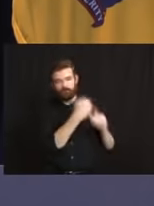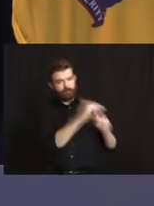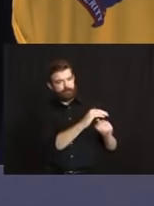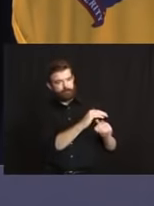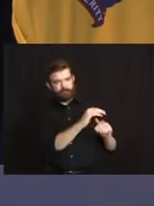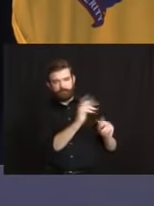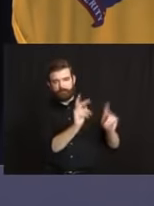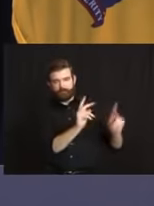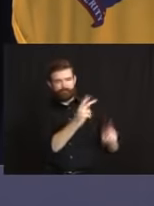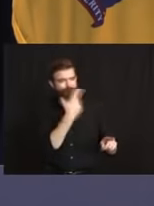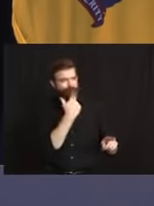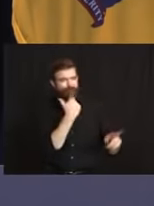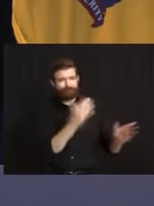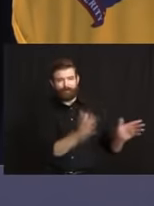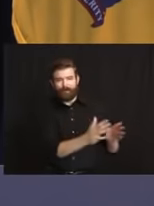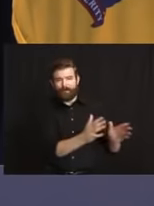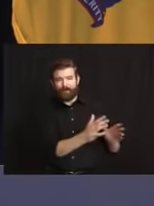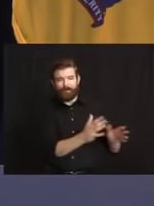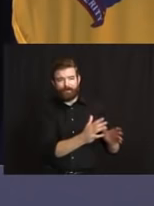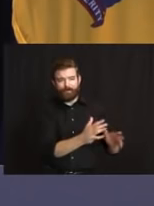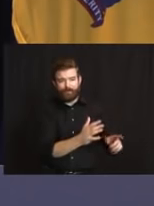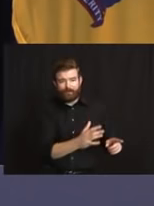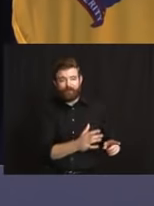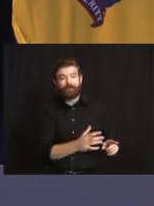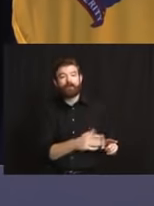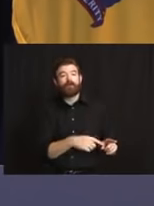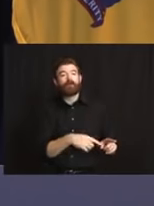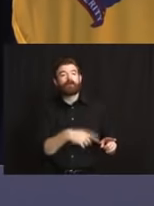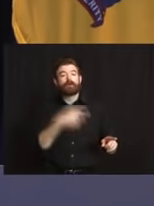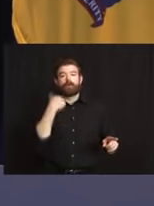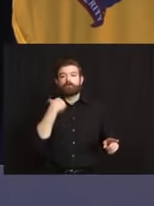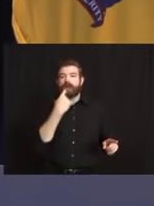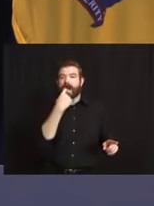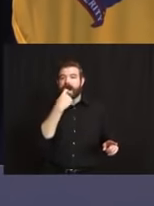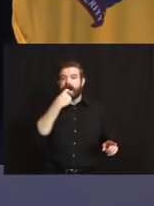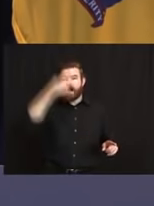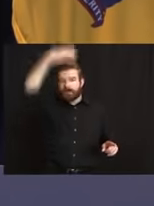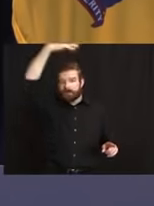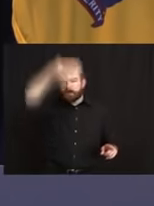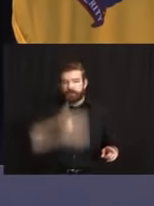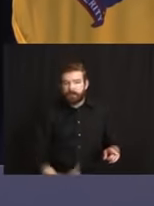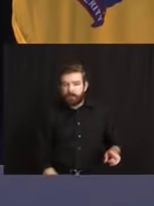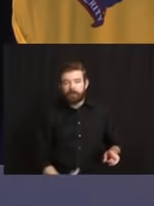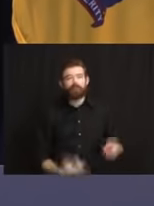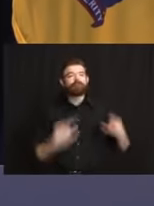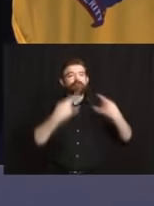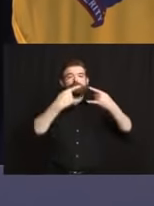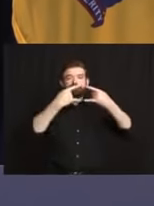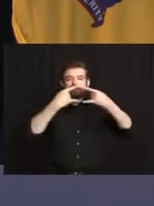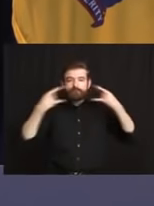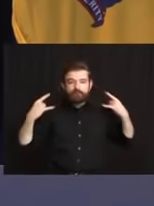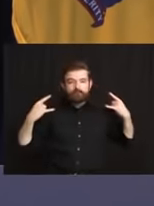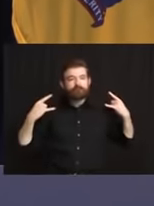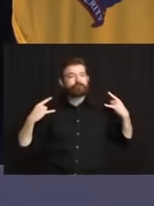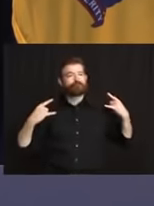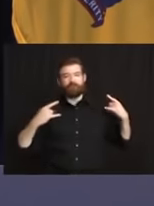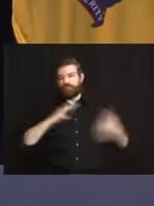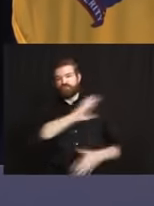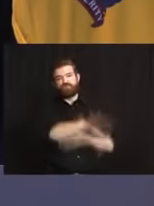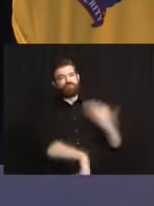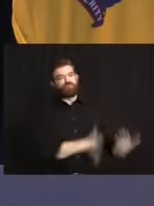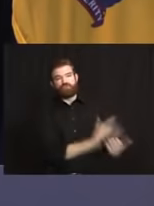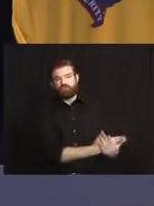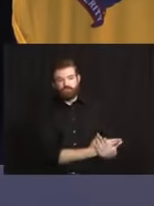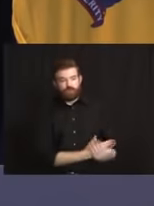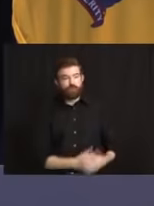got plexiglass, you've got masking at all times. The other issue with restaurants, not surprisingly, is you got to take this off to eat